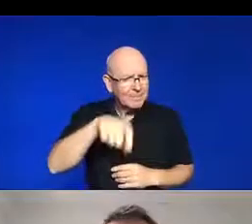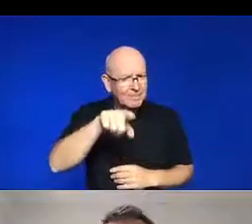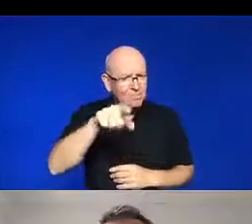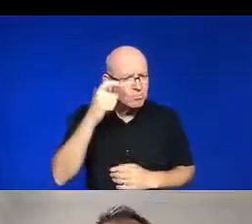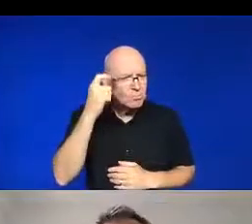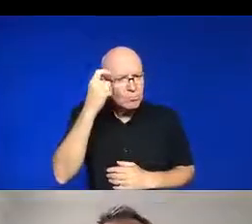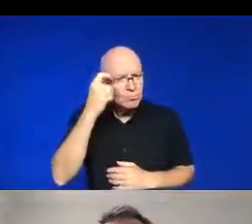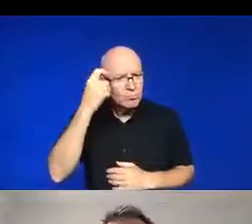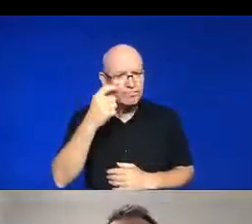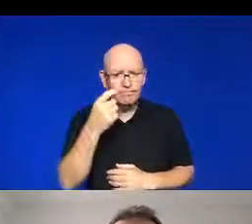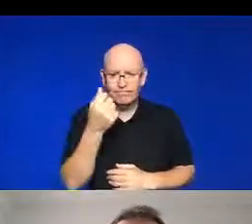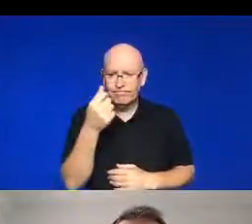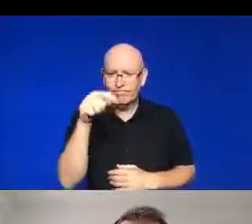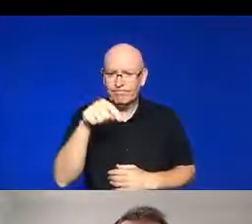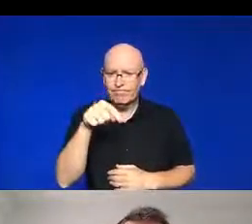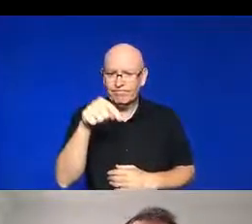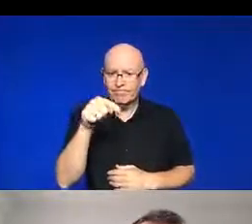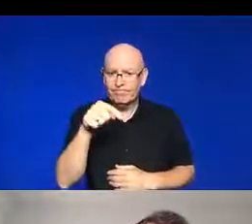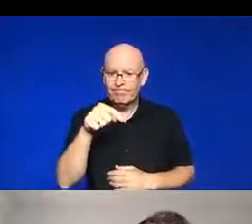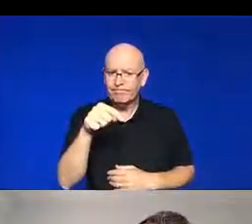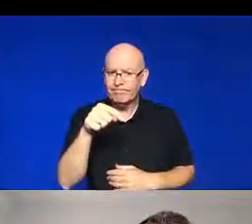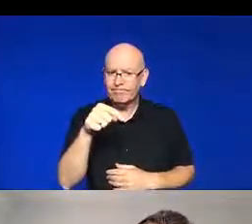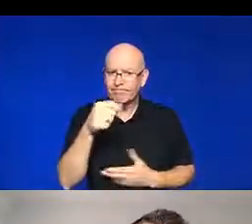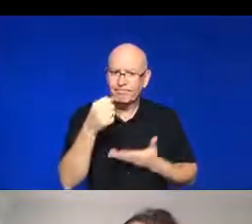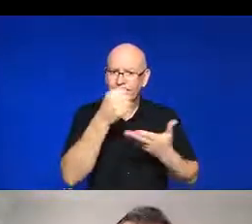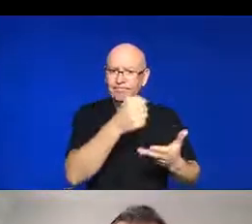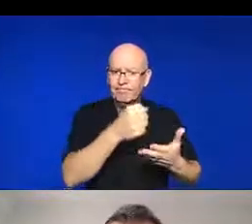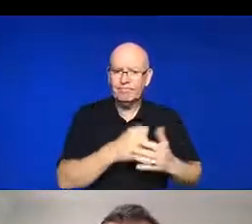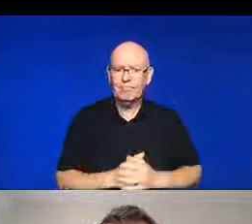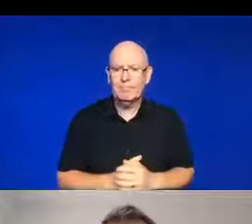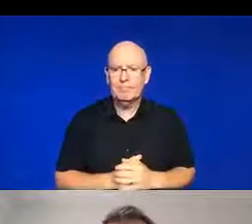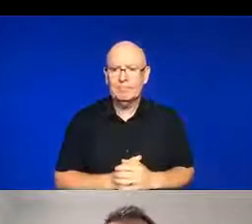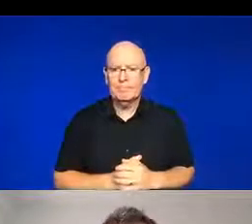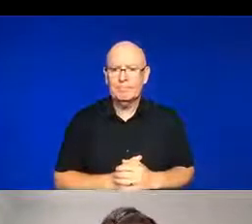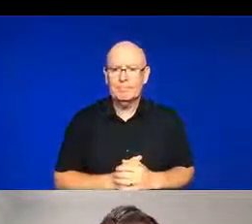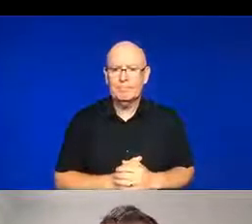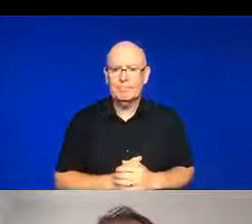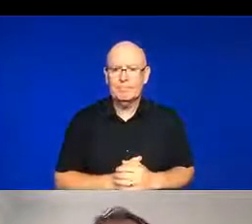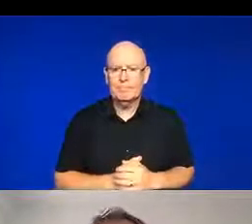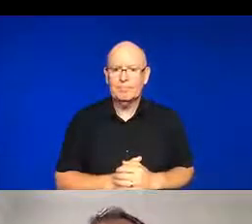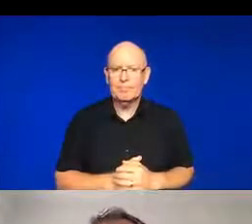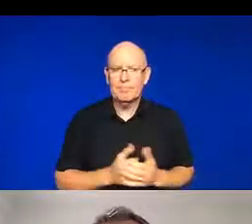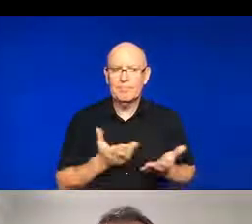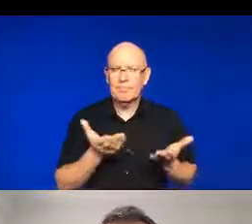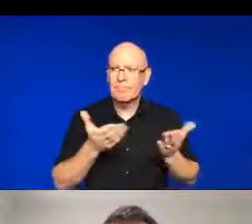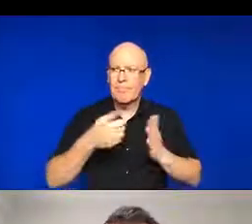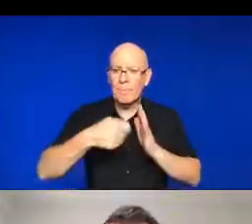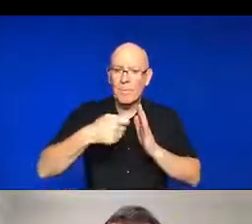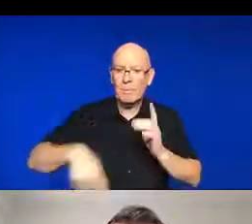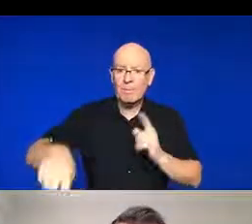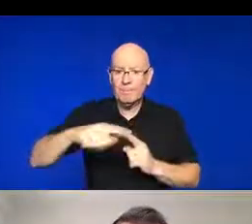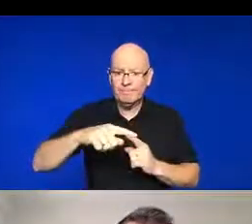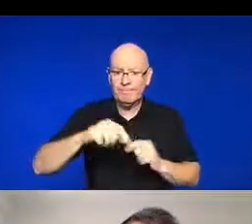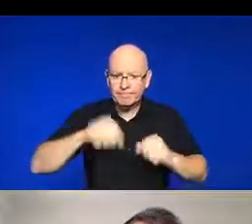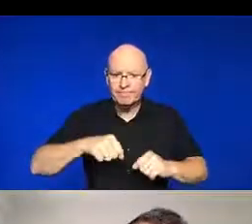programs to ensure that people with disabilities access the support services they need, including to find and keep